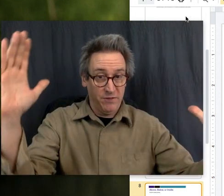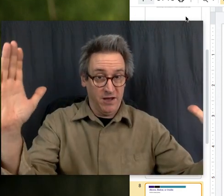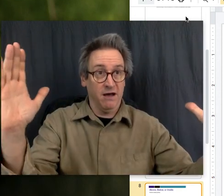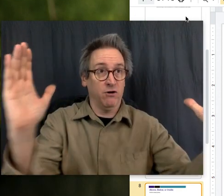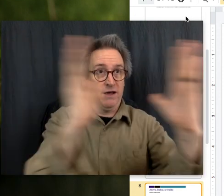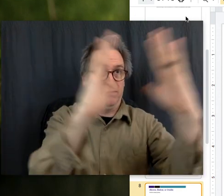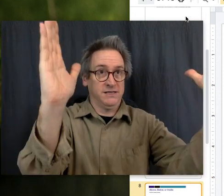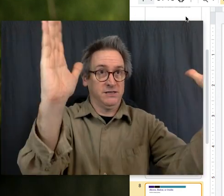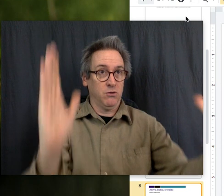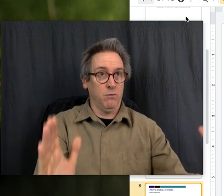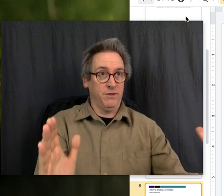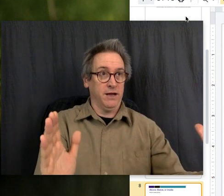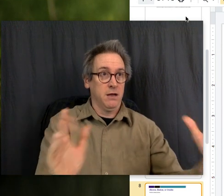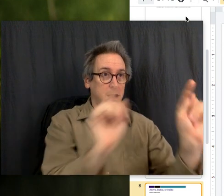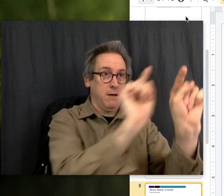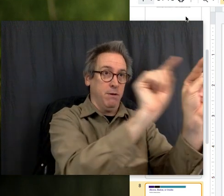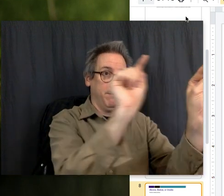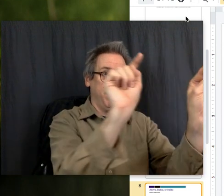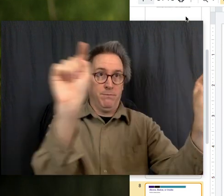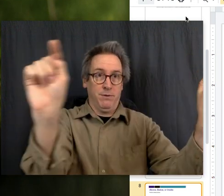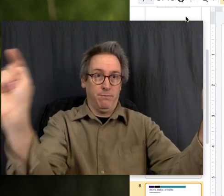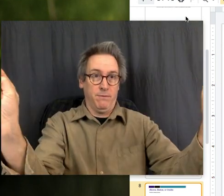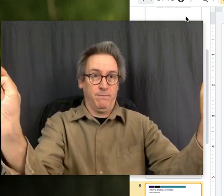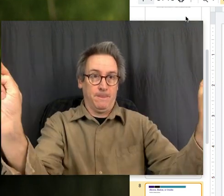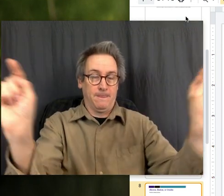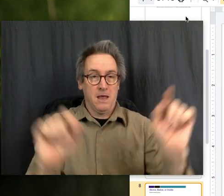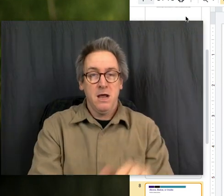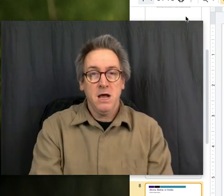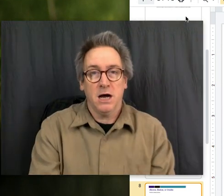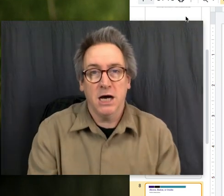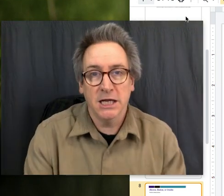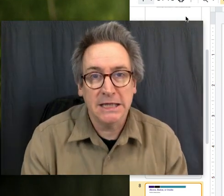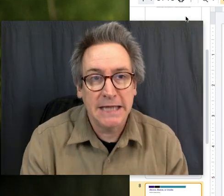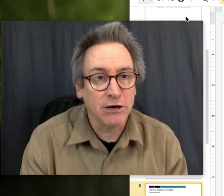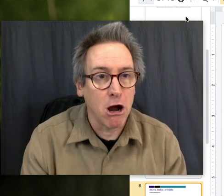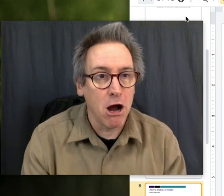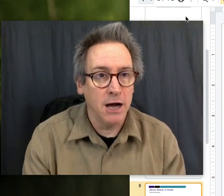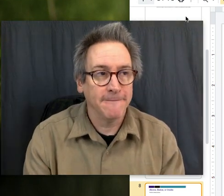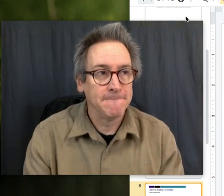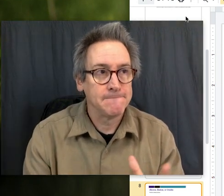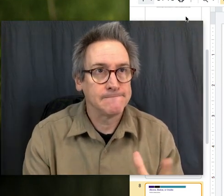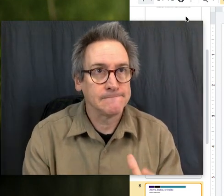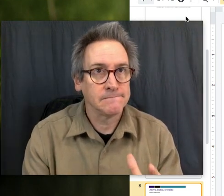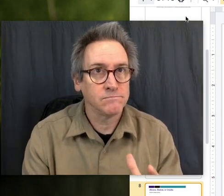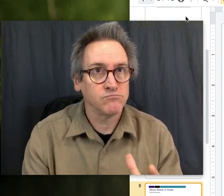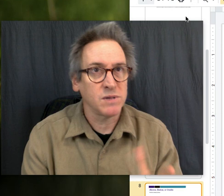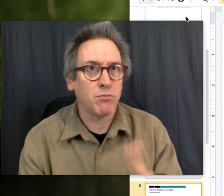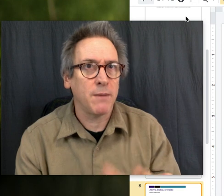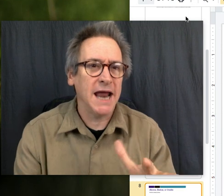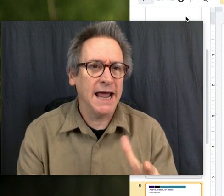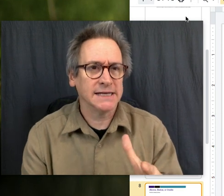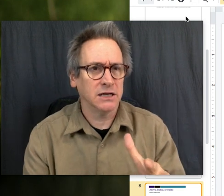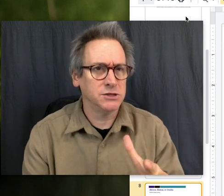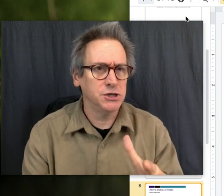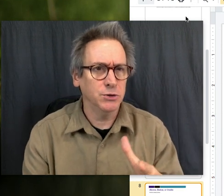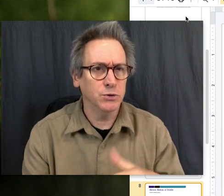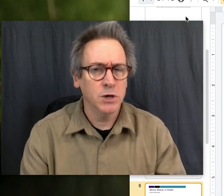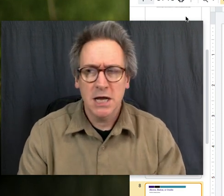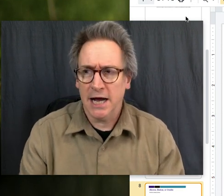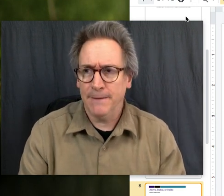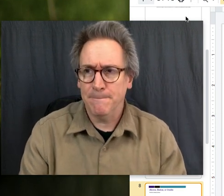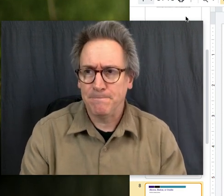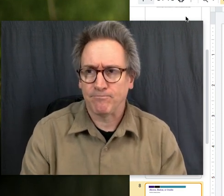to think of, okay, this is the whole thing. Bum, bum, bum, bum. Later on, probably in ASL